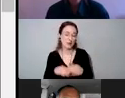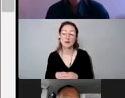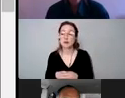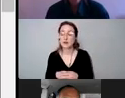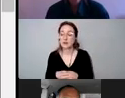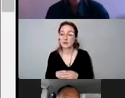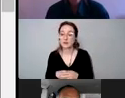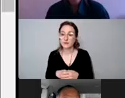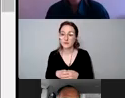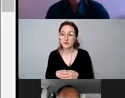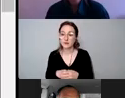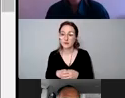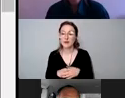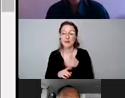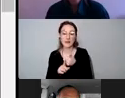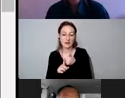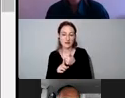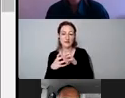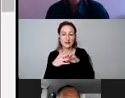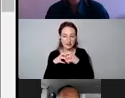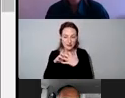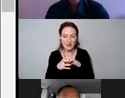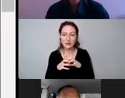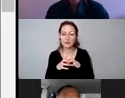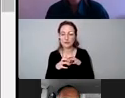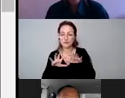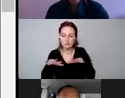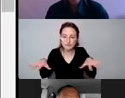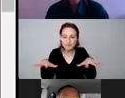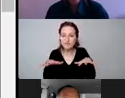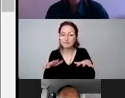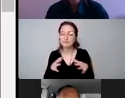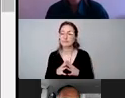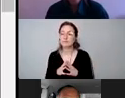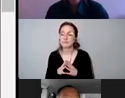It's also like an intersectional space